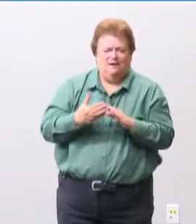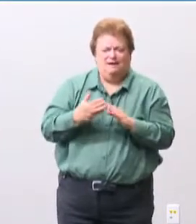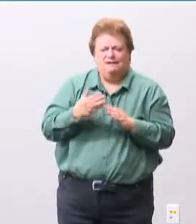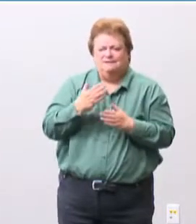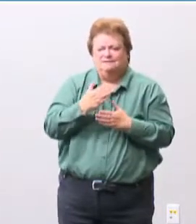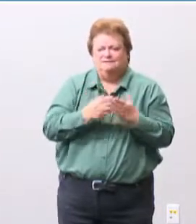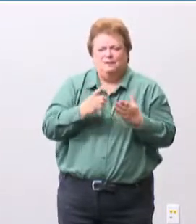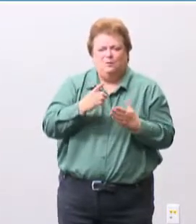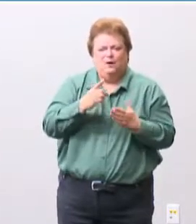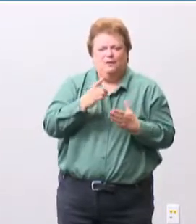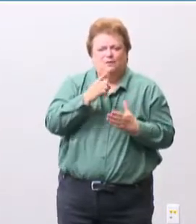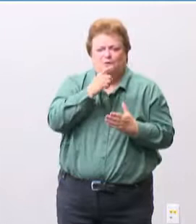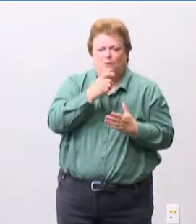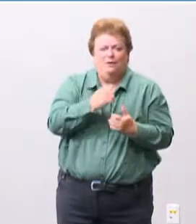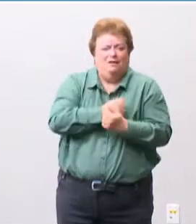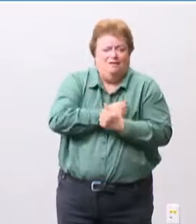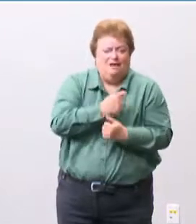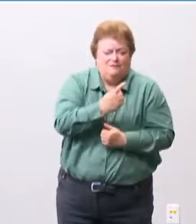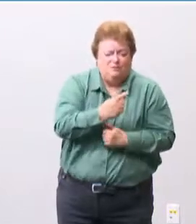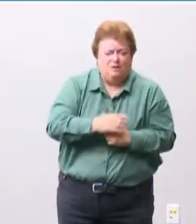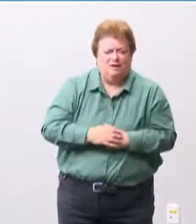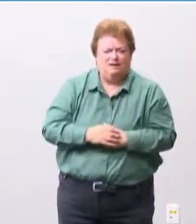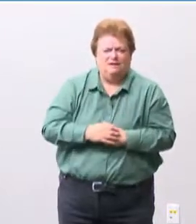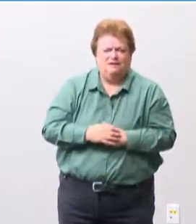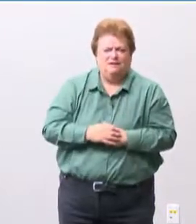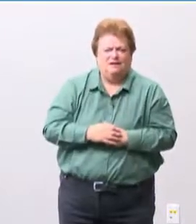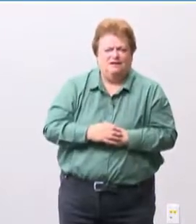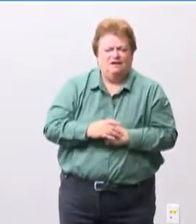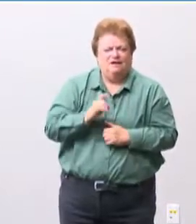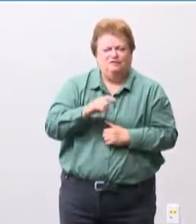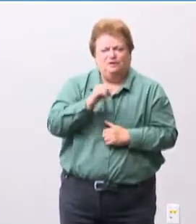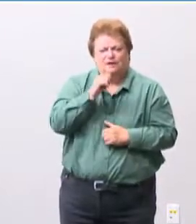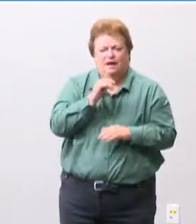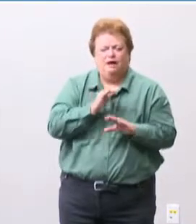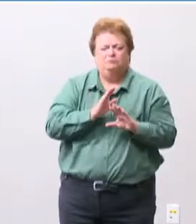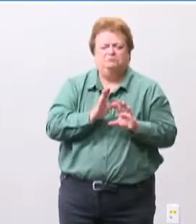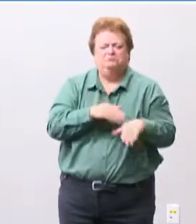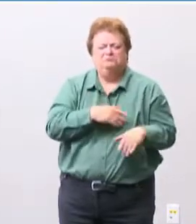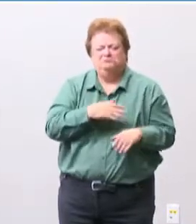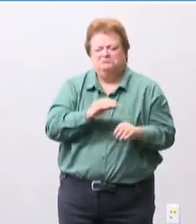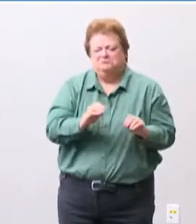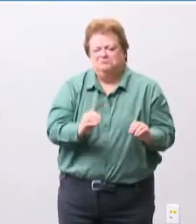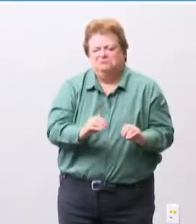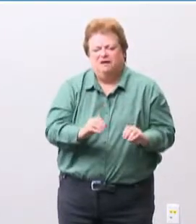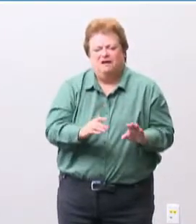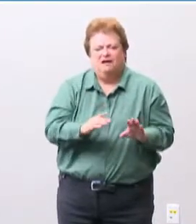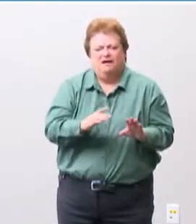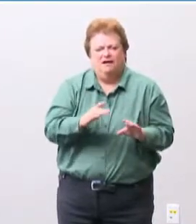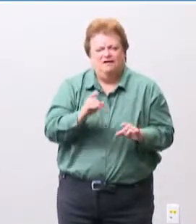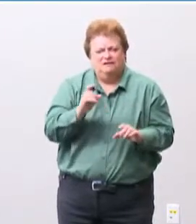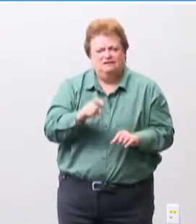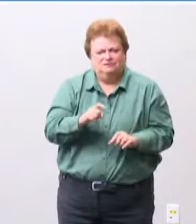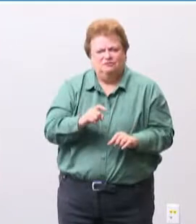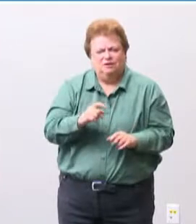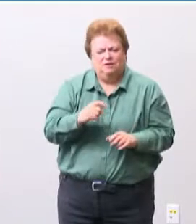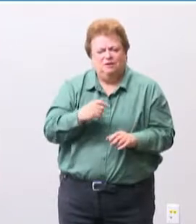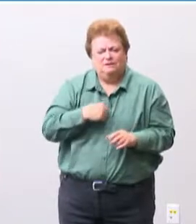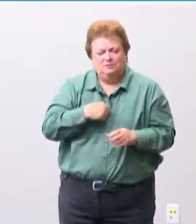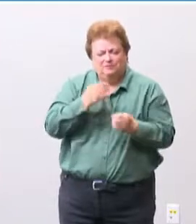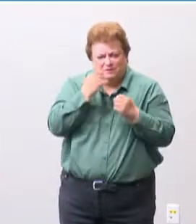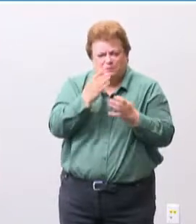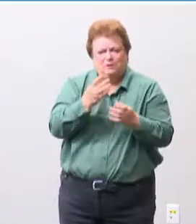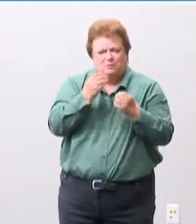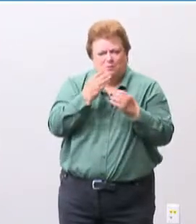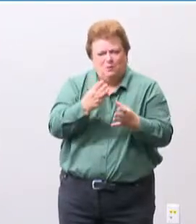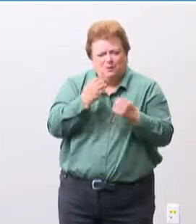one, and that shouldn't be taken lightly. That just because we've been reporting these for a period of